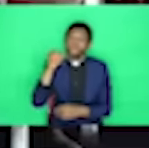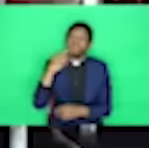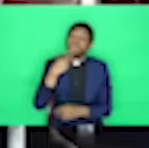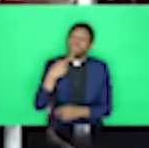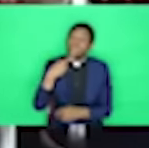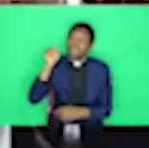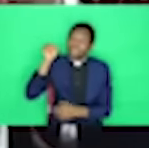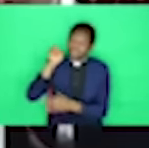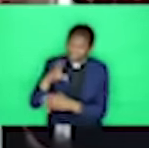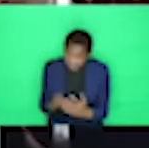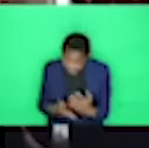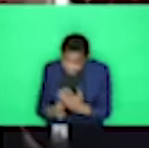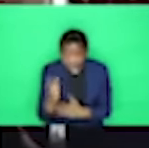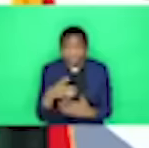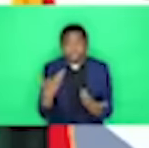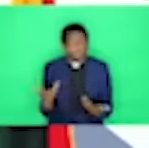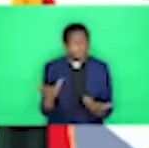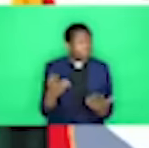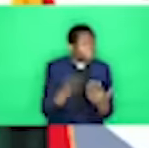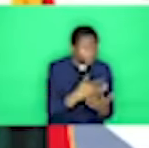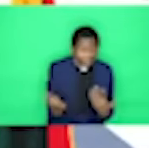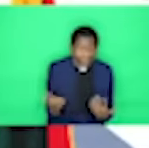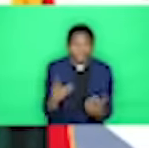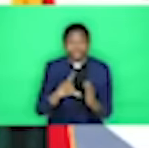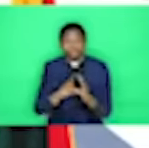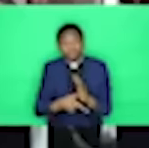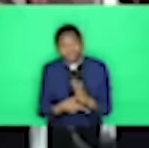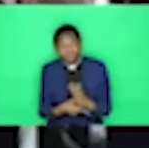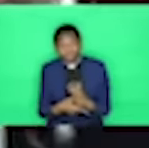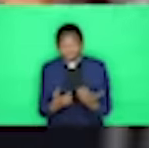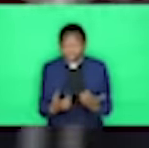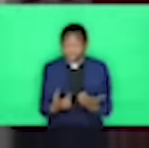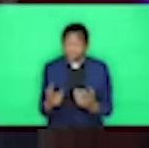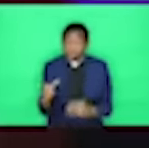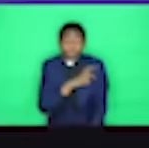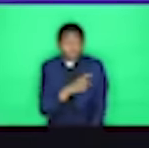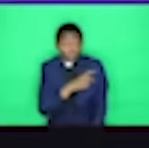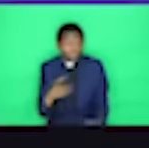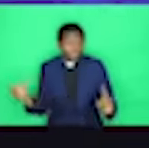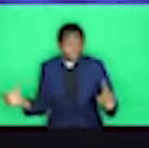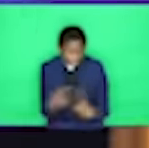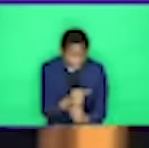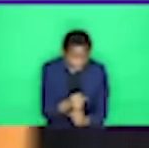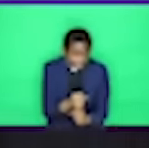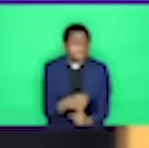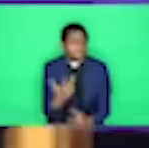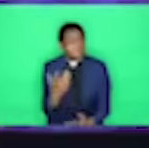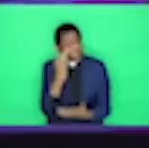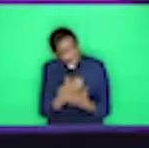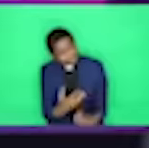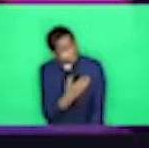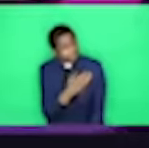person, a certain chief will put on her cloth and go and say that way, I am off as a moon, you know.